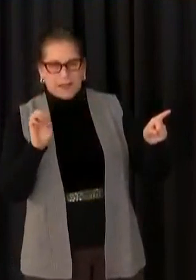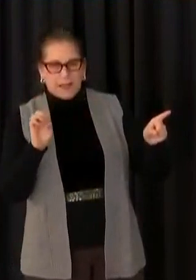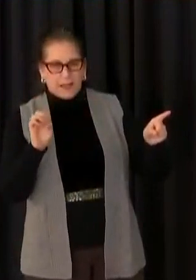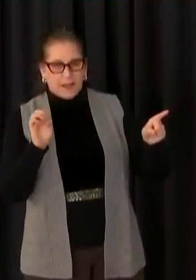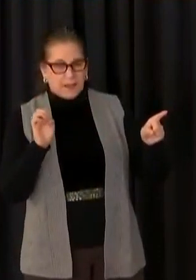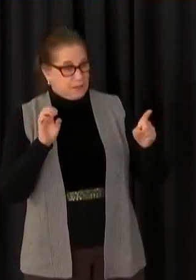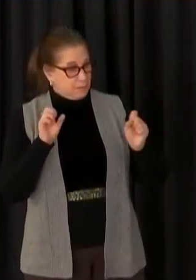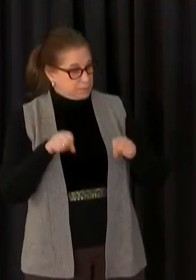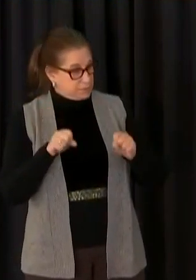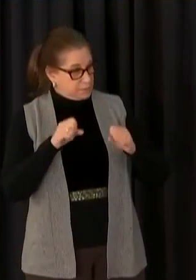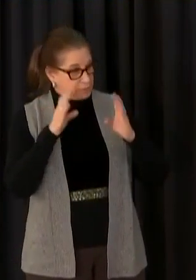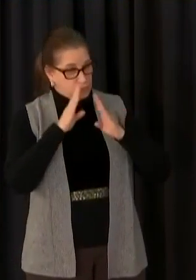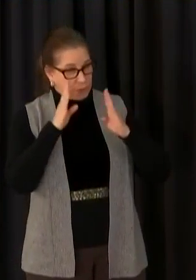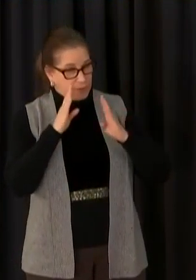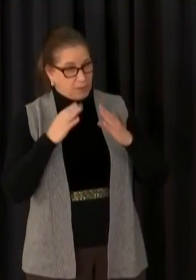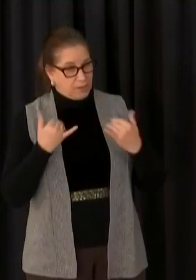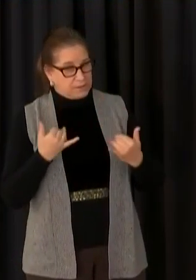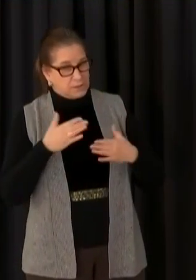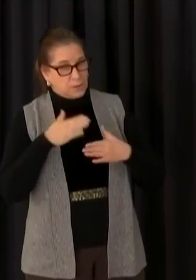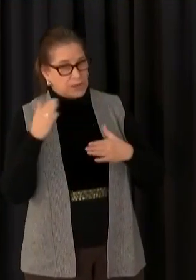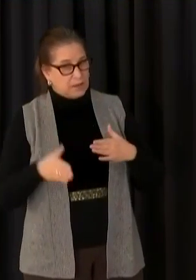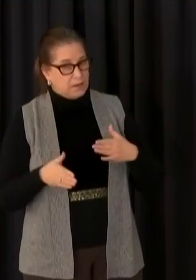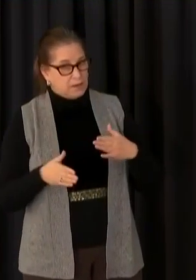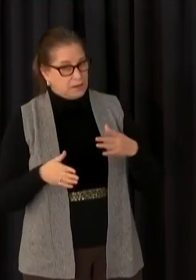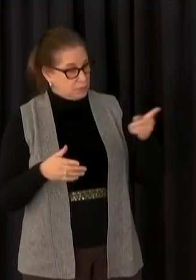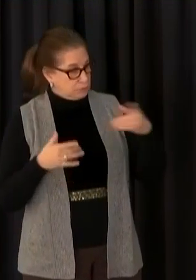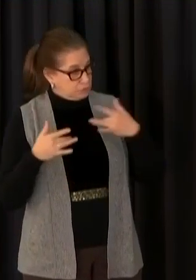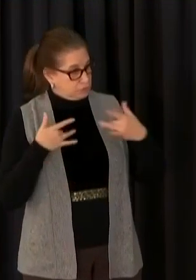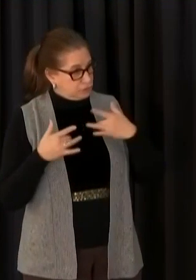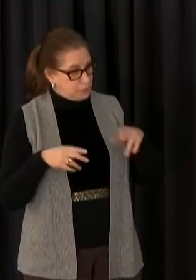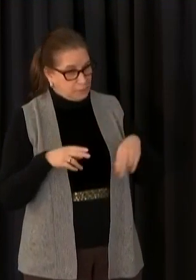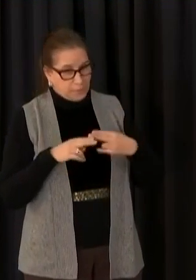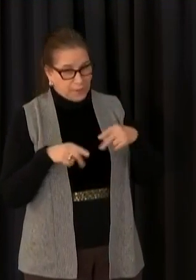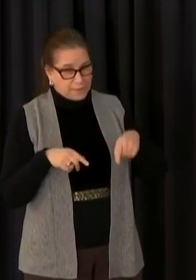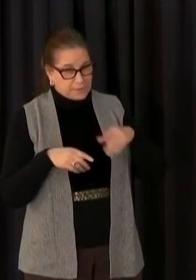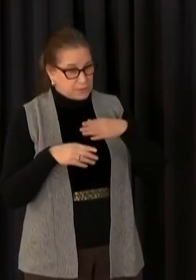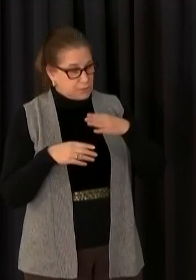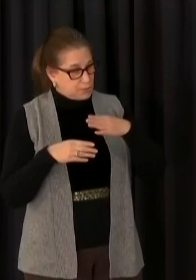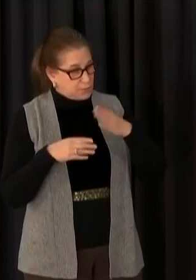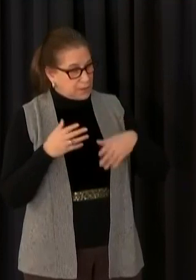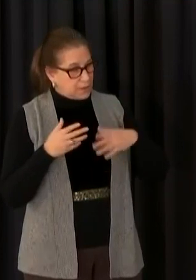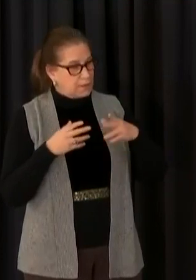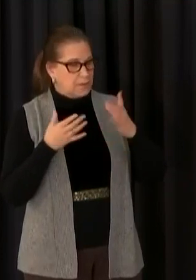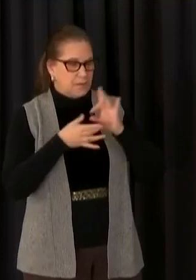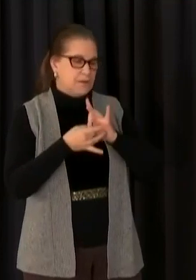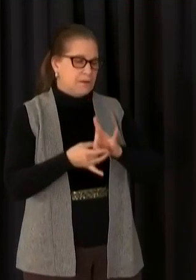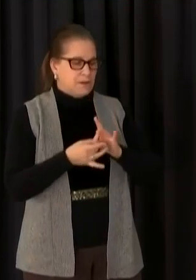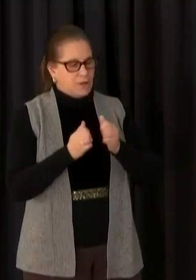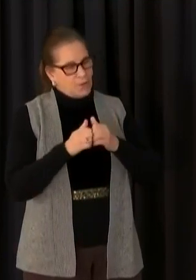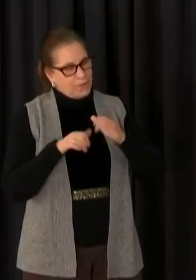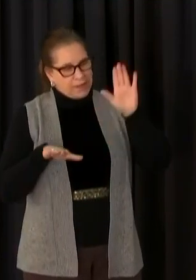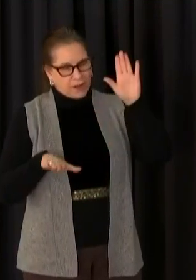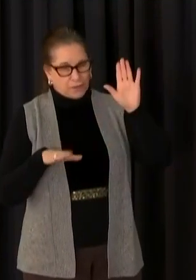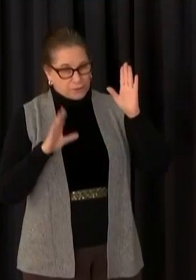country. How concerned are you about this weekend versus Inauguration Day and right around Inauguration